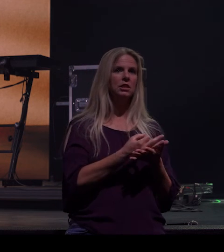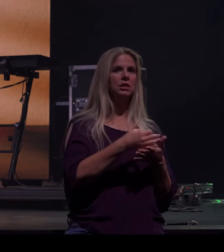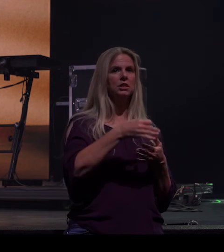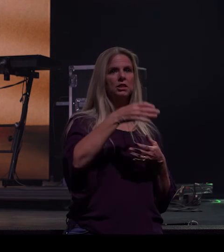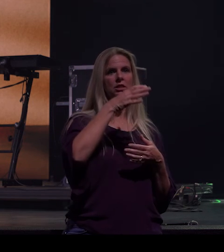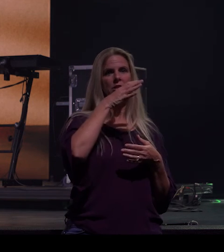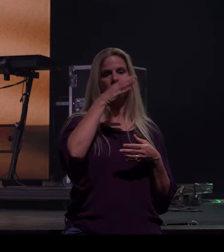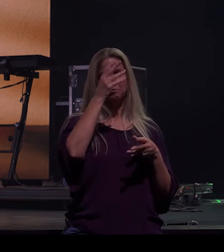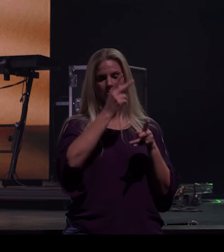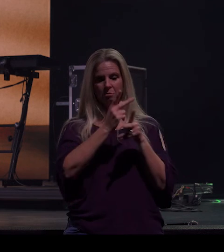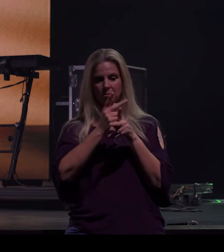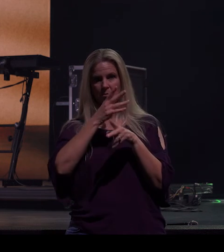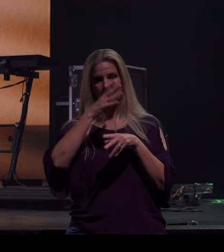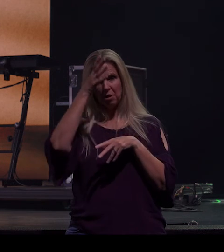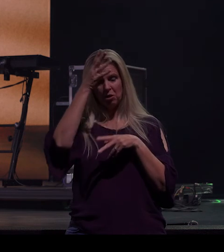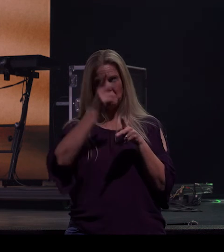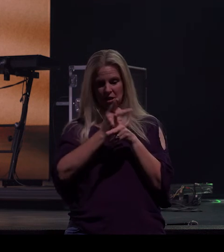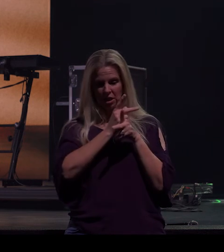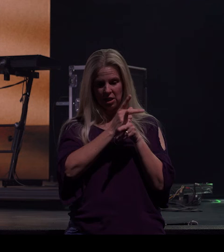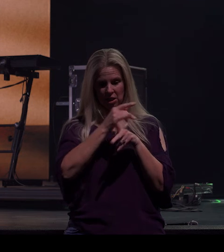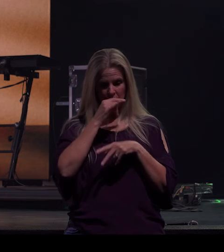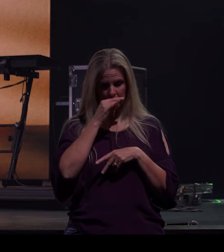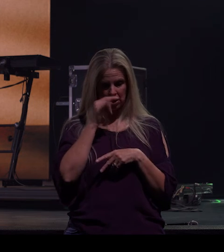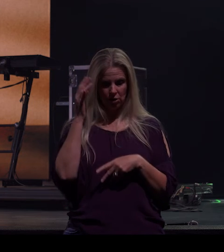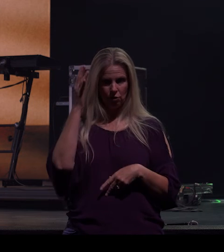might be a big future decision.